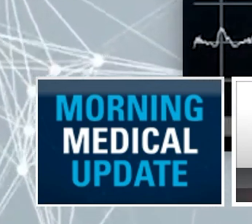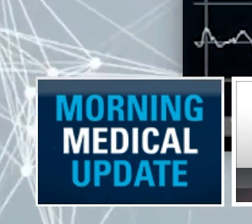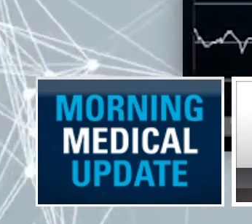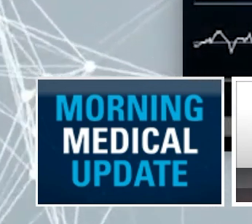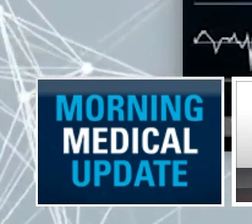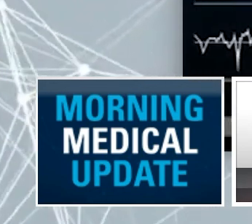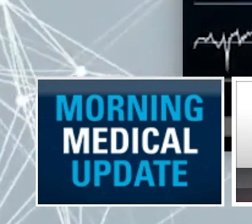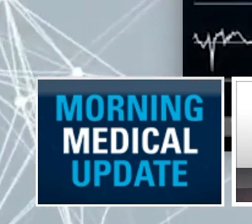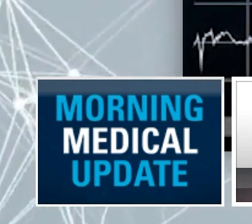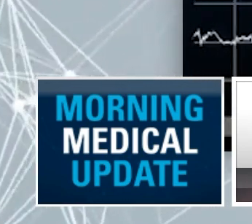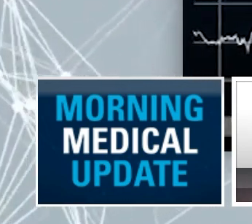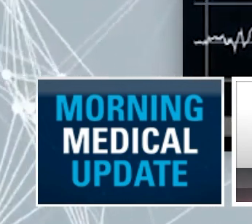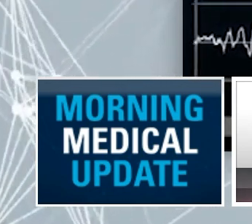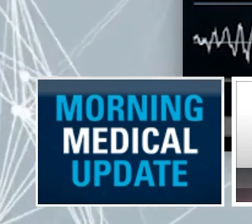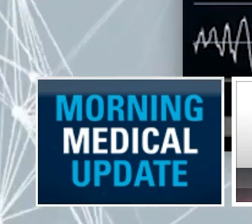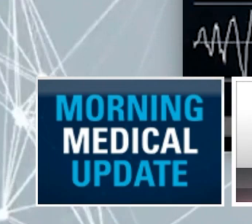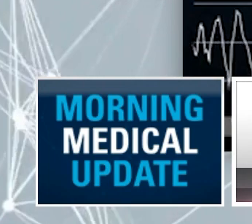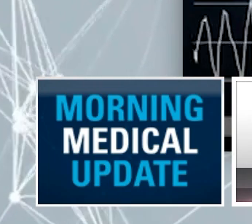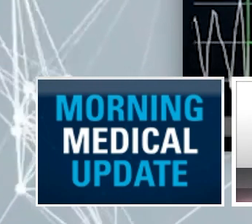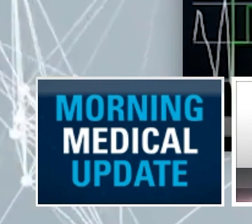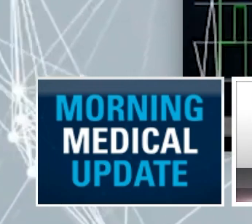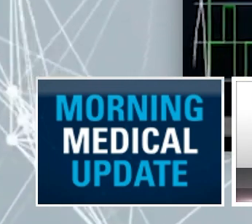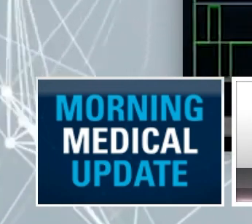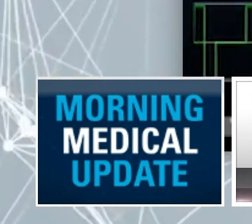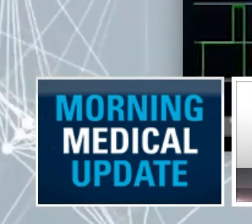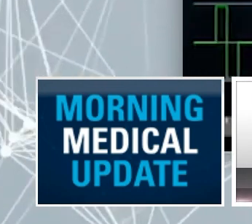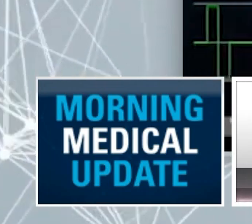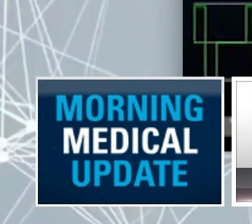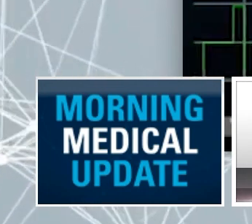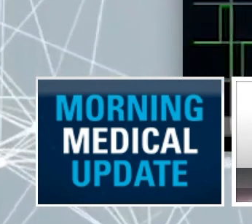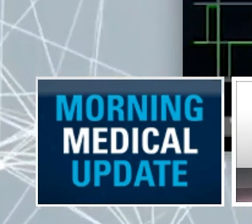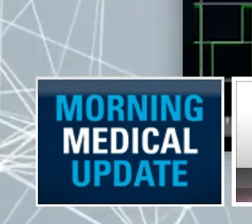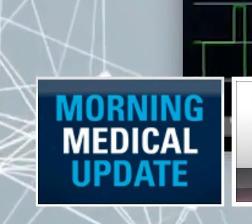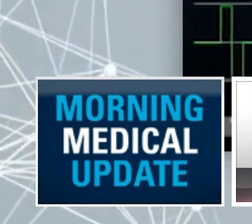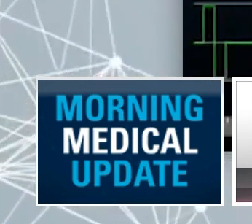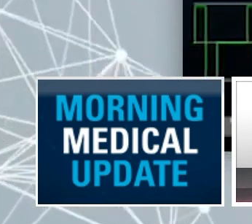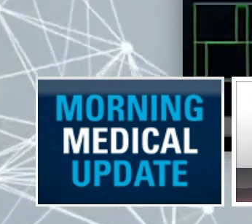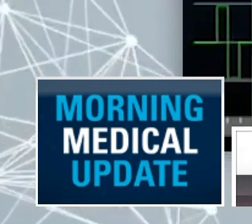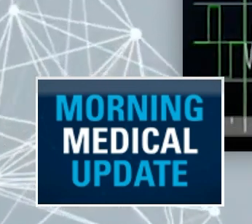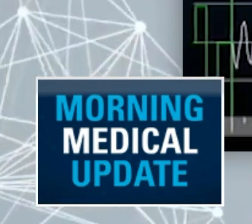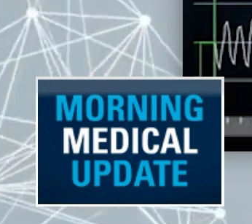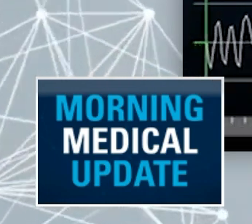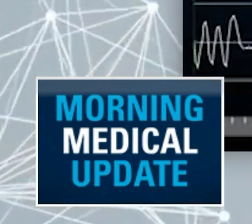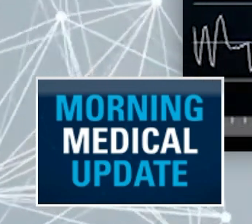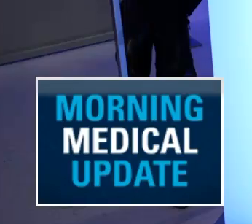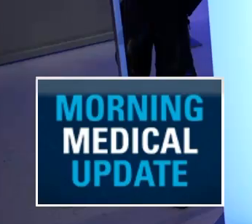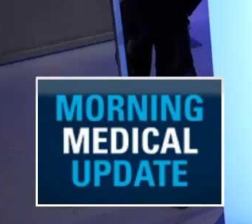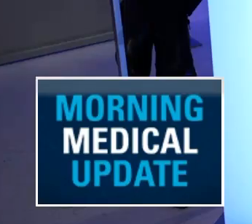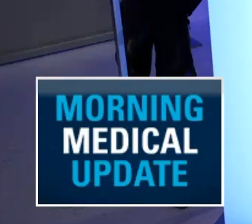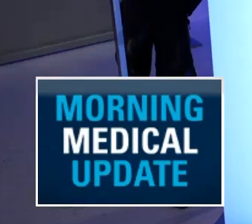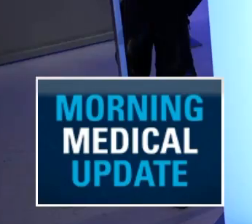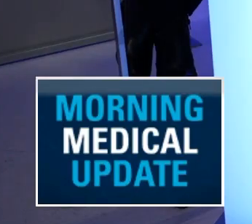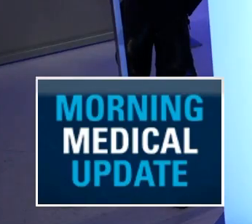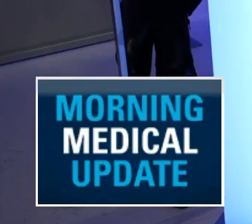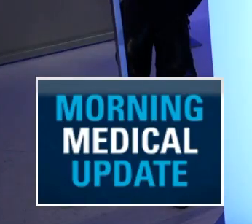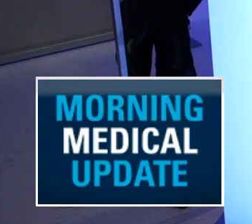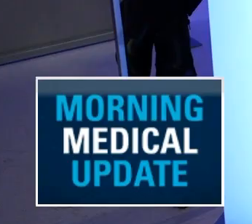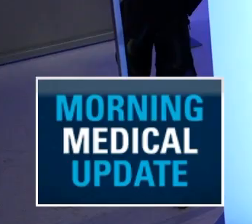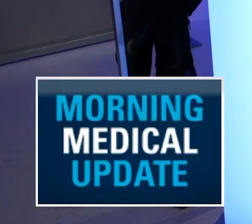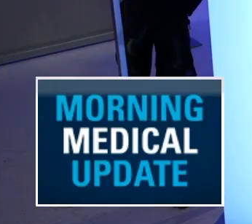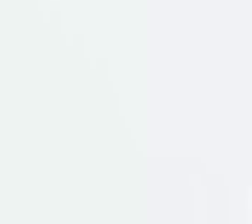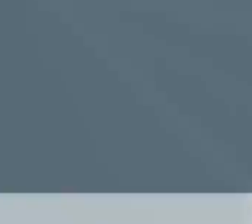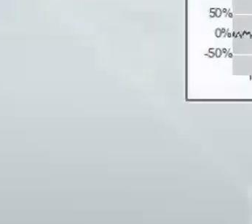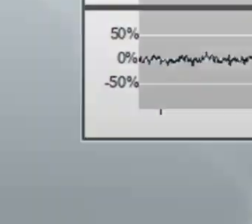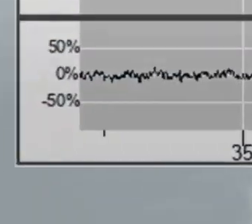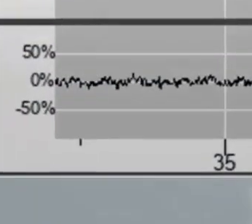brain electricity. And then I think we're gonna have a picture of showing that working for Mallory, actually. Yeah, I think we have some snapshots of her brain